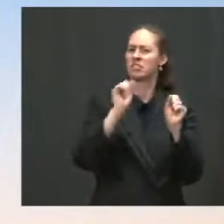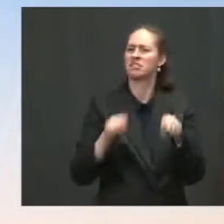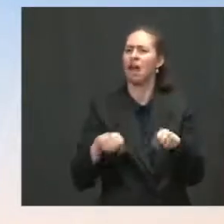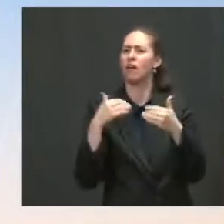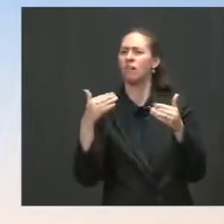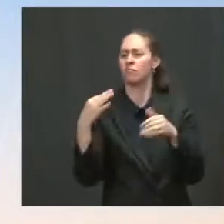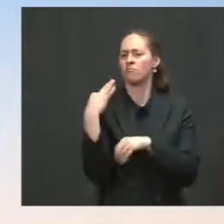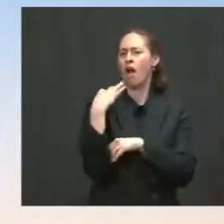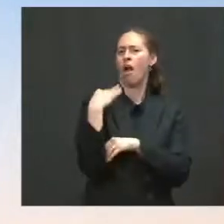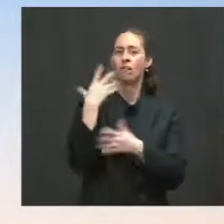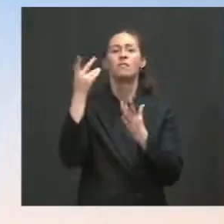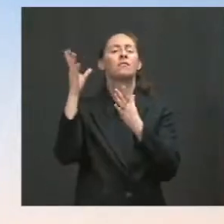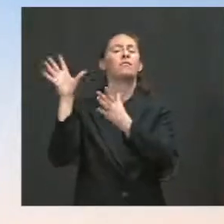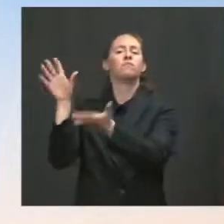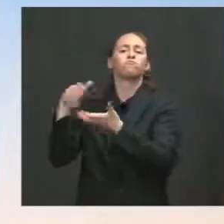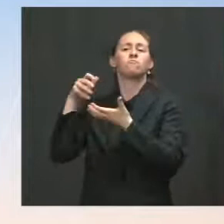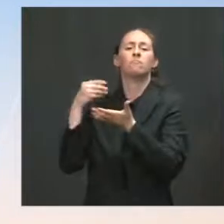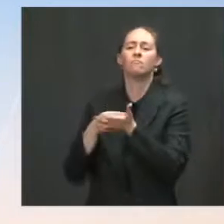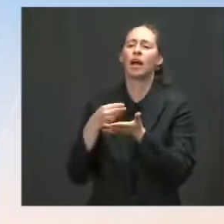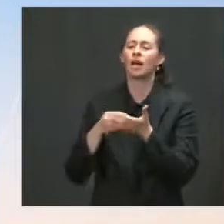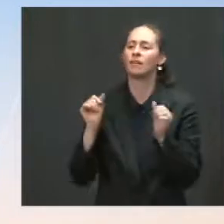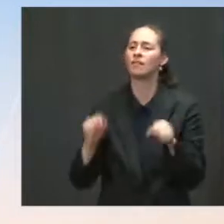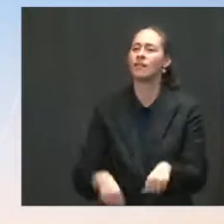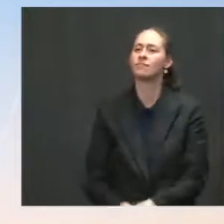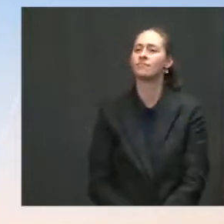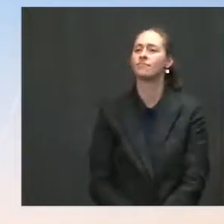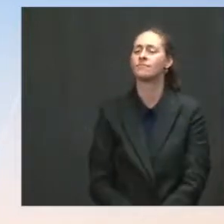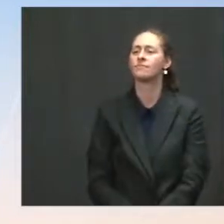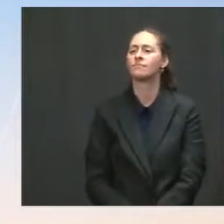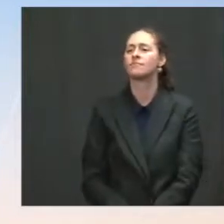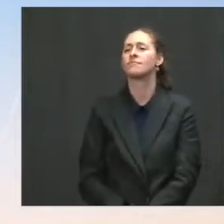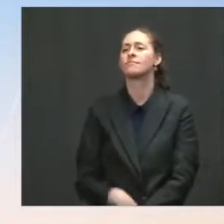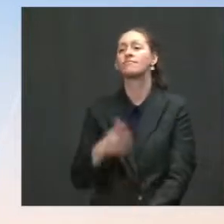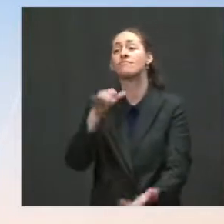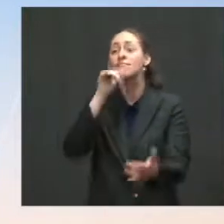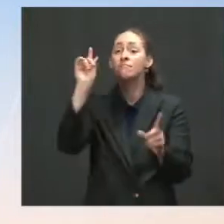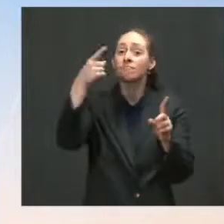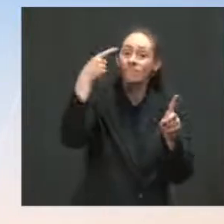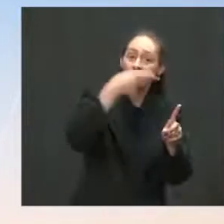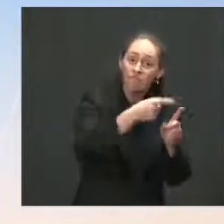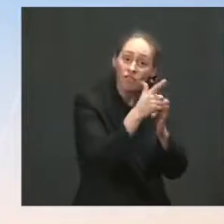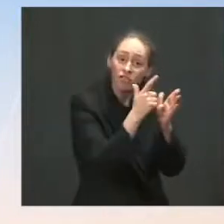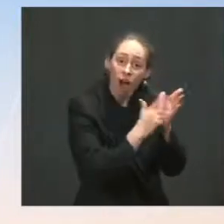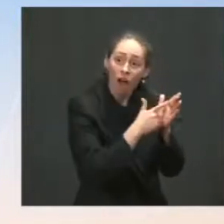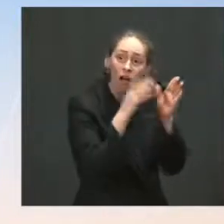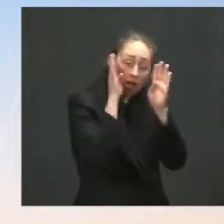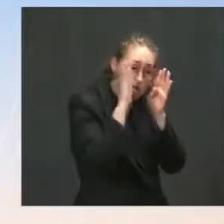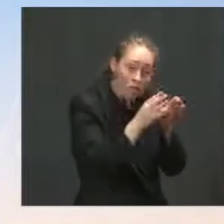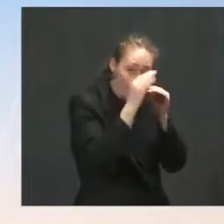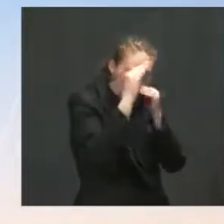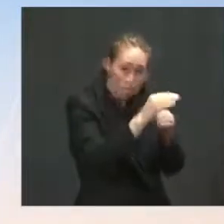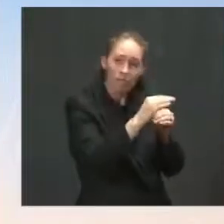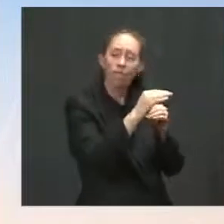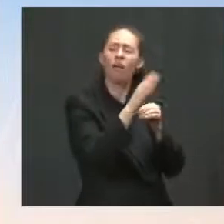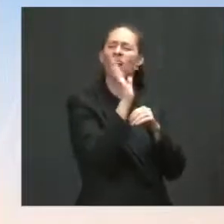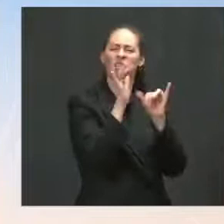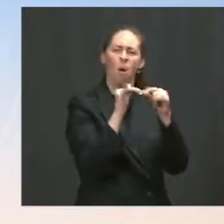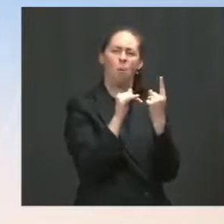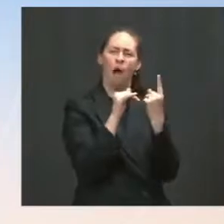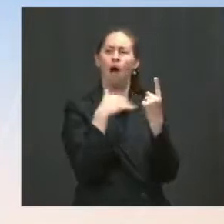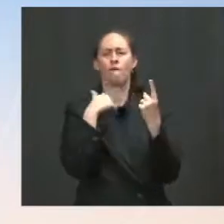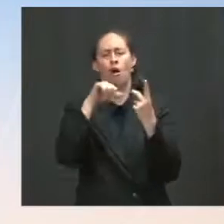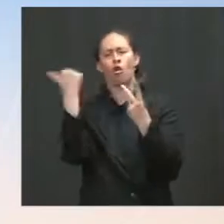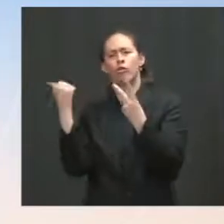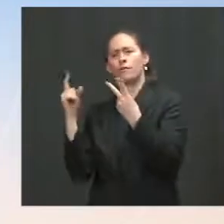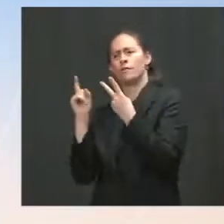objective. The overall objective is not about one tool. It is about keeping people in their homes. That's the goal. But the president's a lawyer, spent